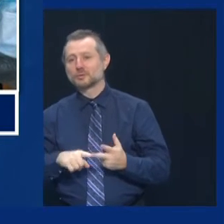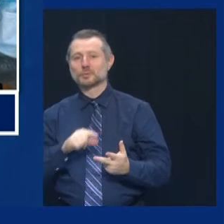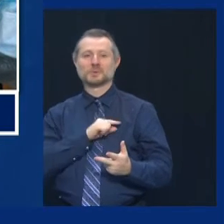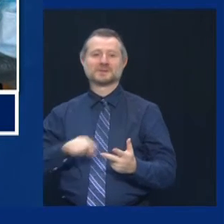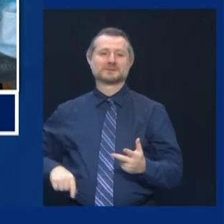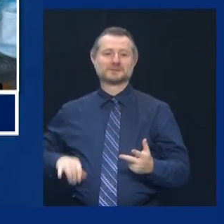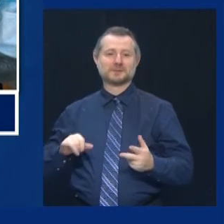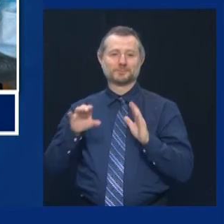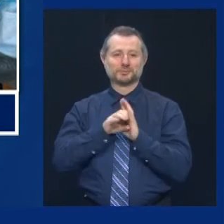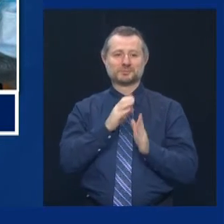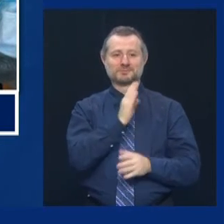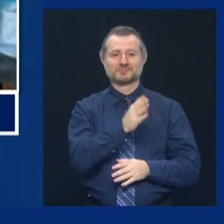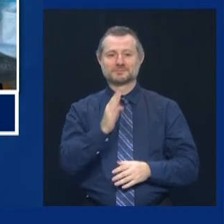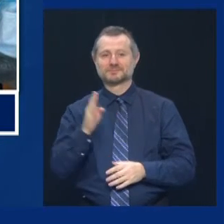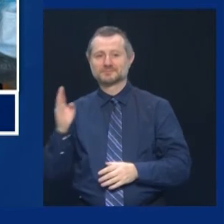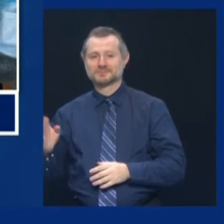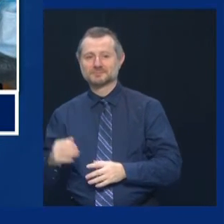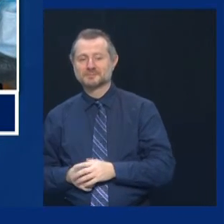Queens.